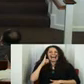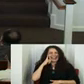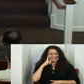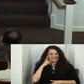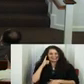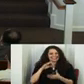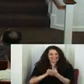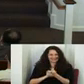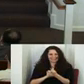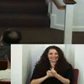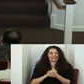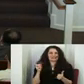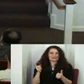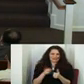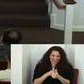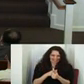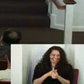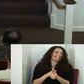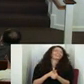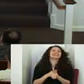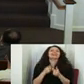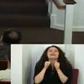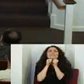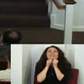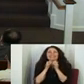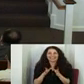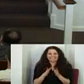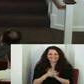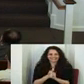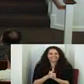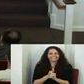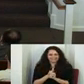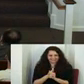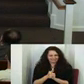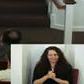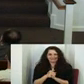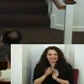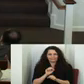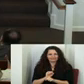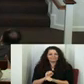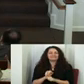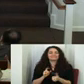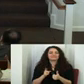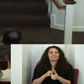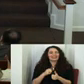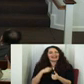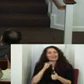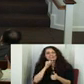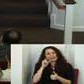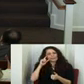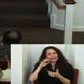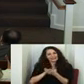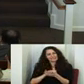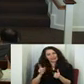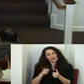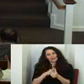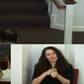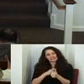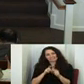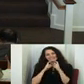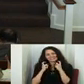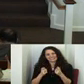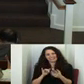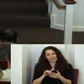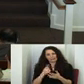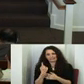every single one of us deserves to be blessed in our lives. And I don't believe that the original sin was something that